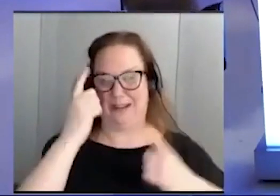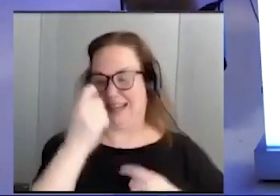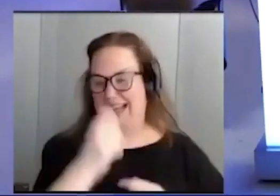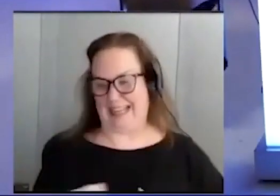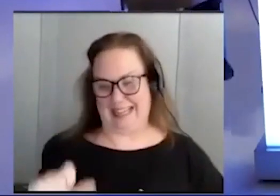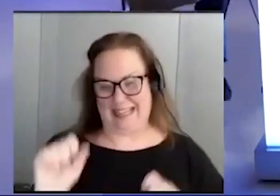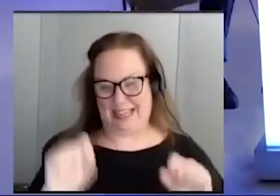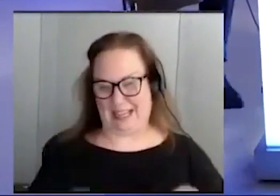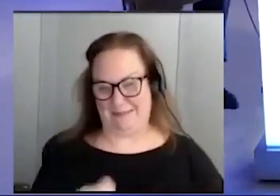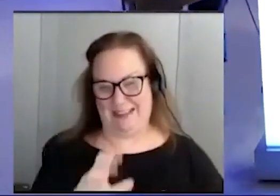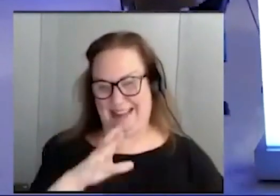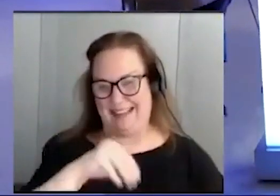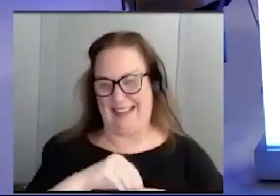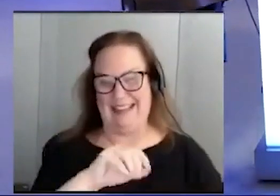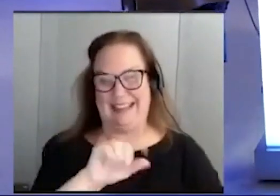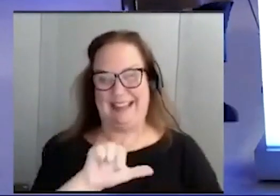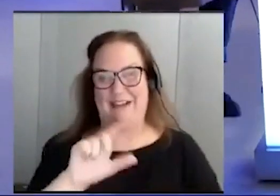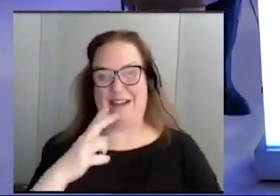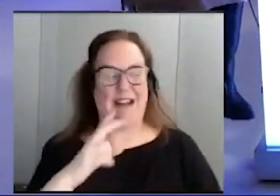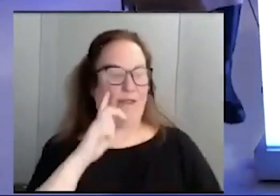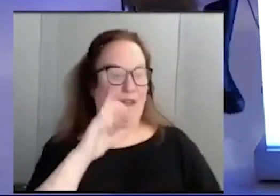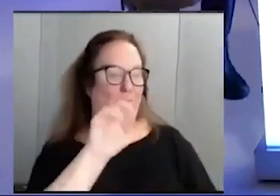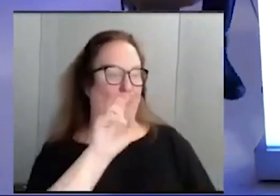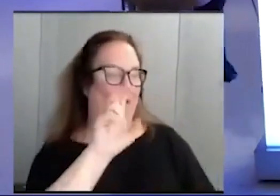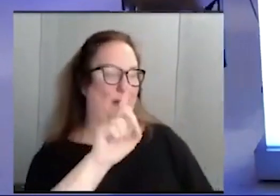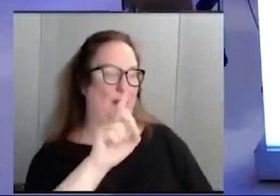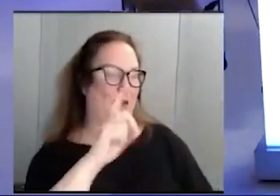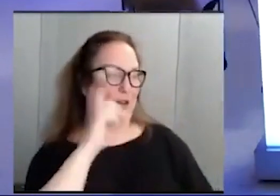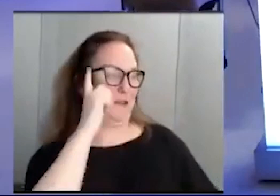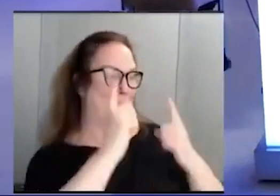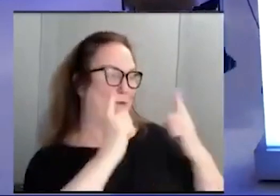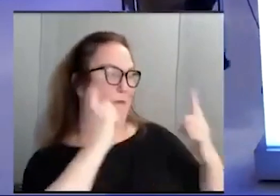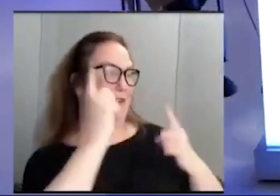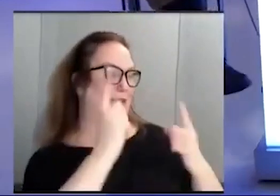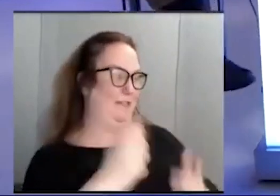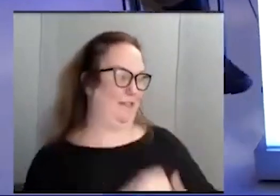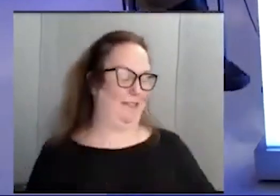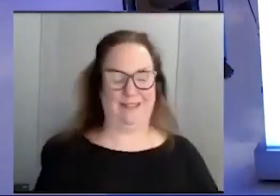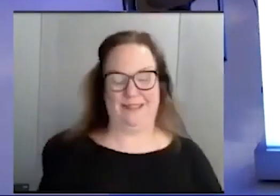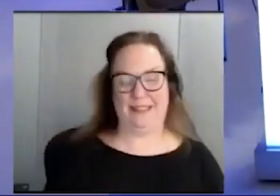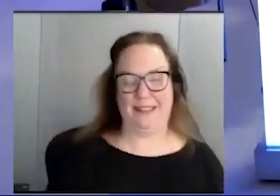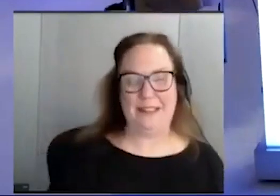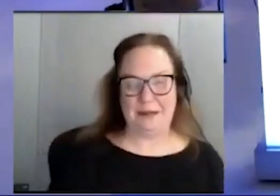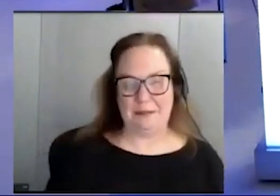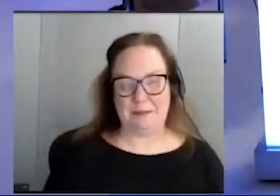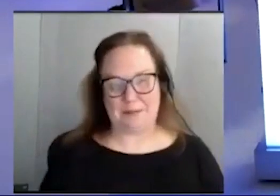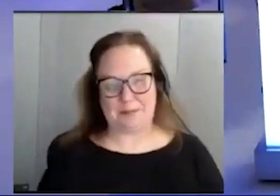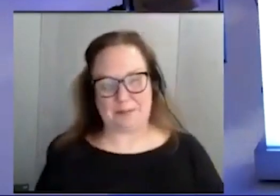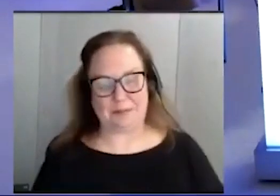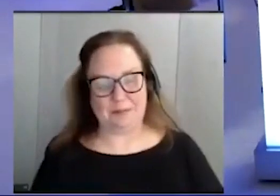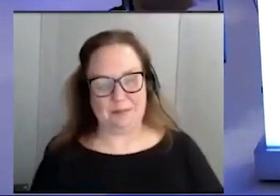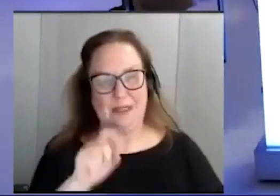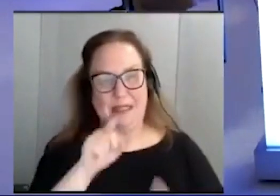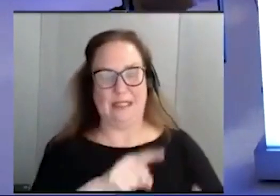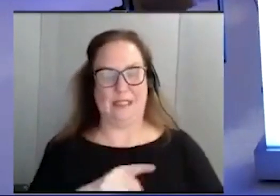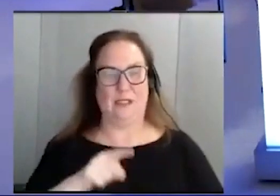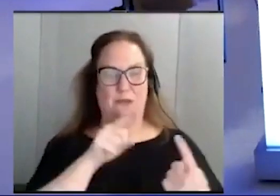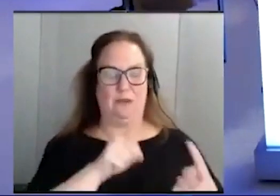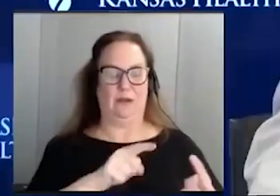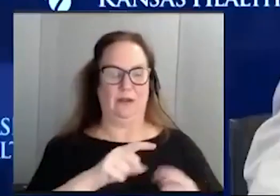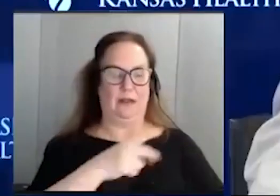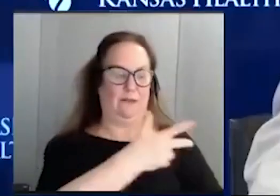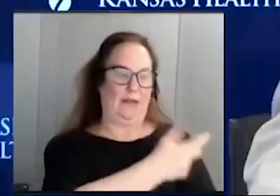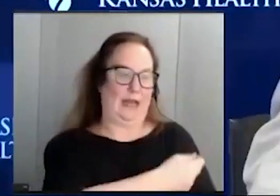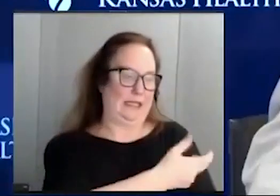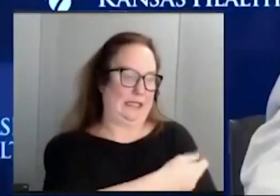Yes. Well, if you have COVID, from now on, you're always going to wonder. And that's the struggle we face, and that's why people say, well, the vaccine caused this or